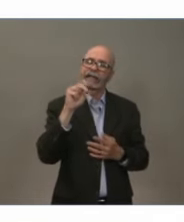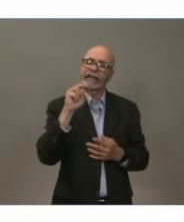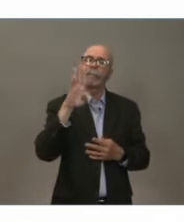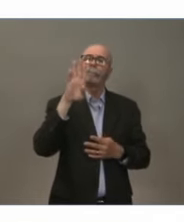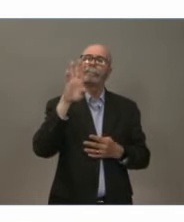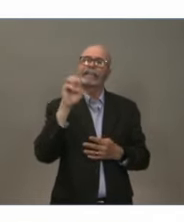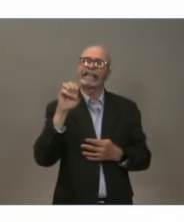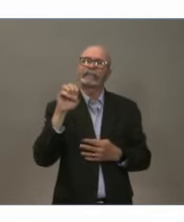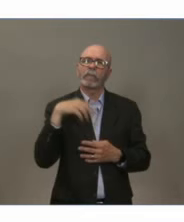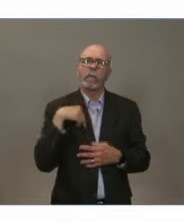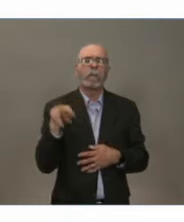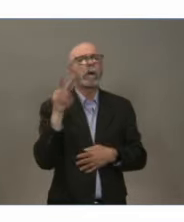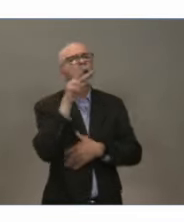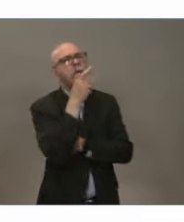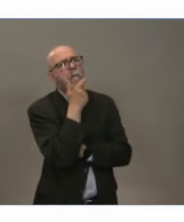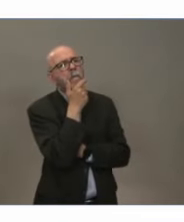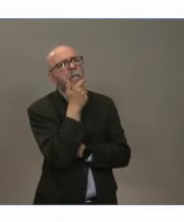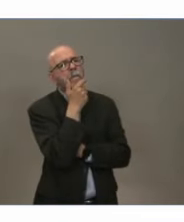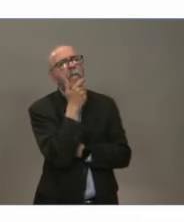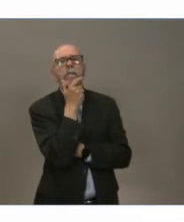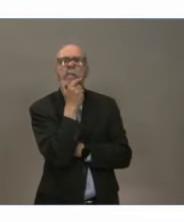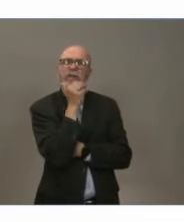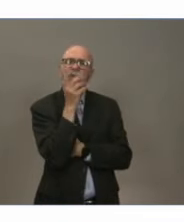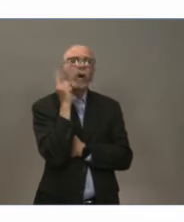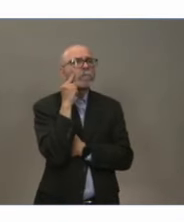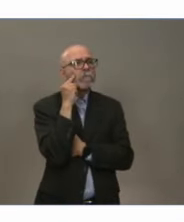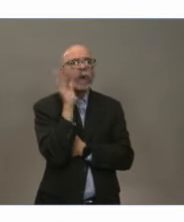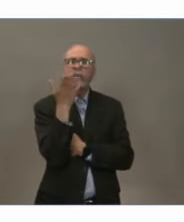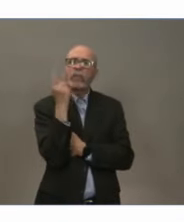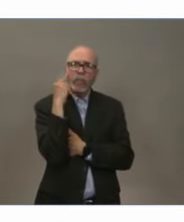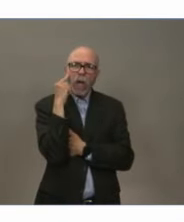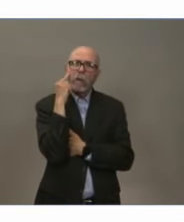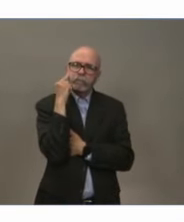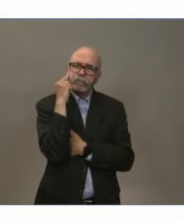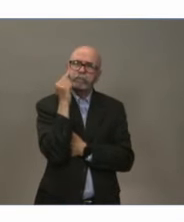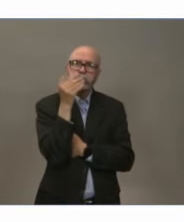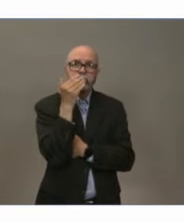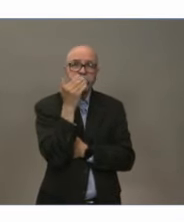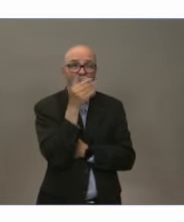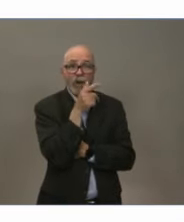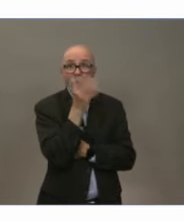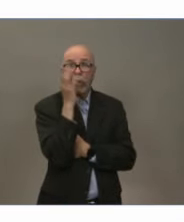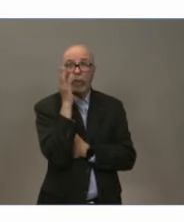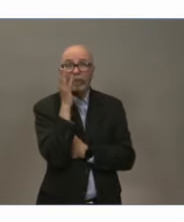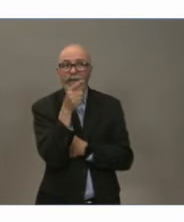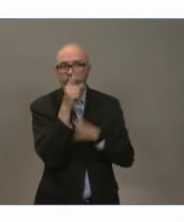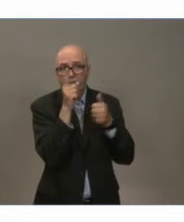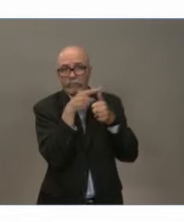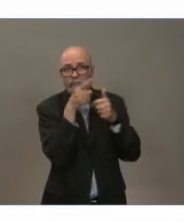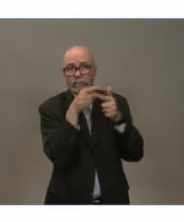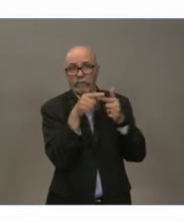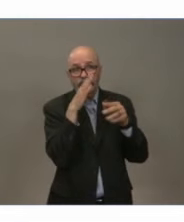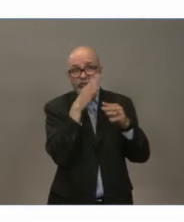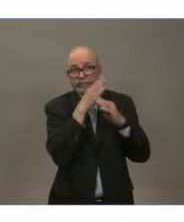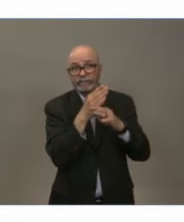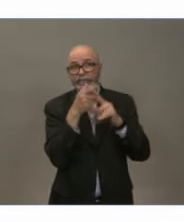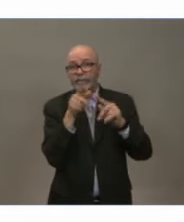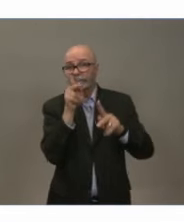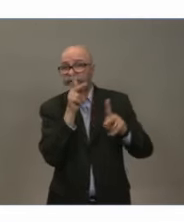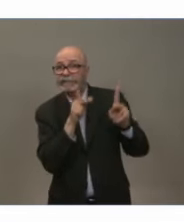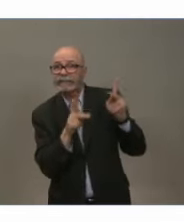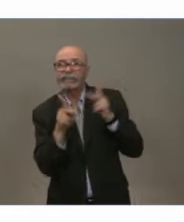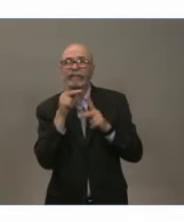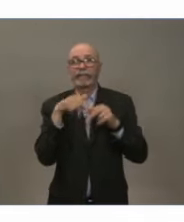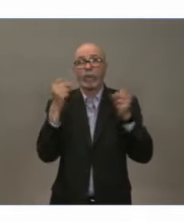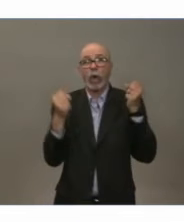rationale, as well as appropriate steps that would protect, keep people socially distanced, stop